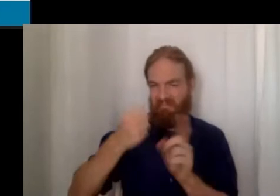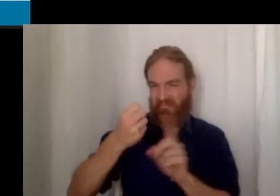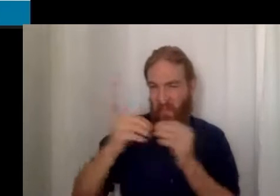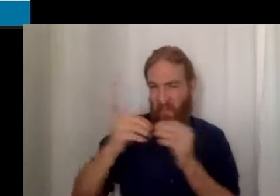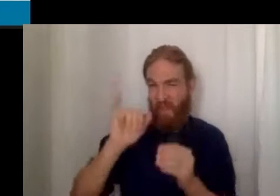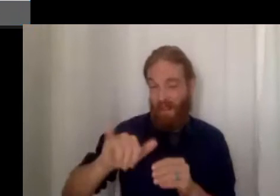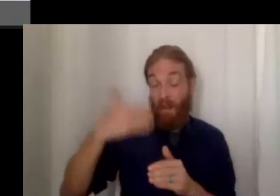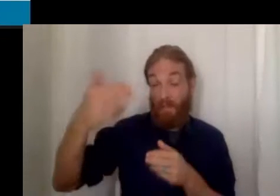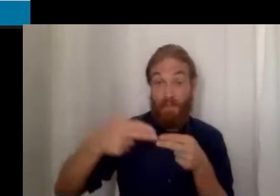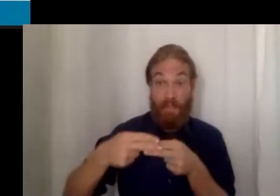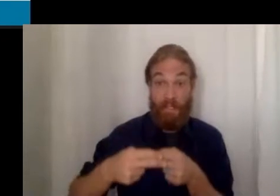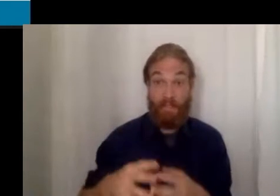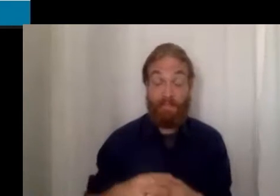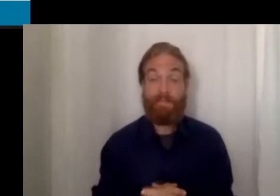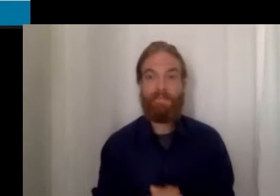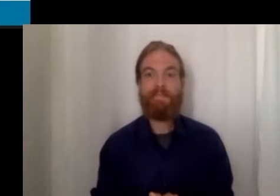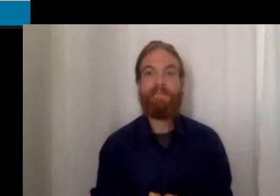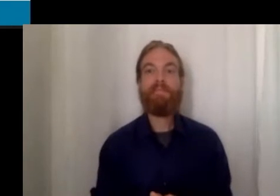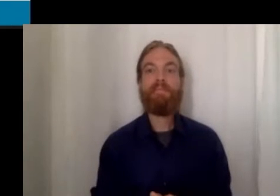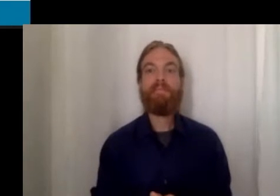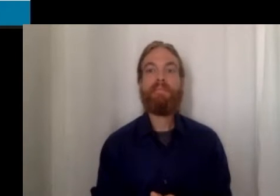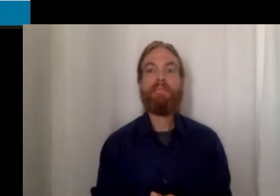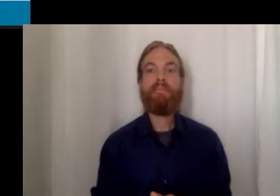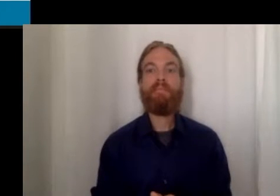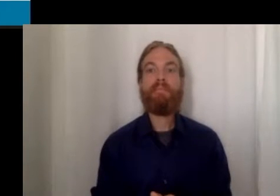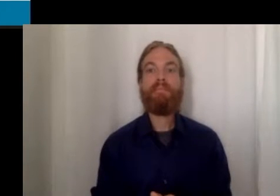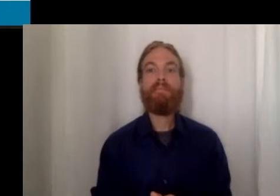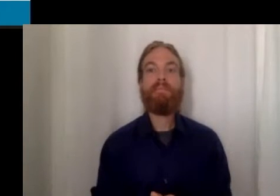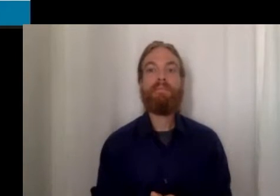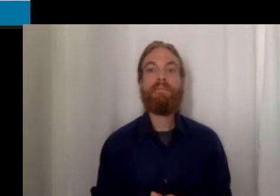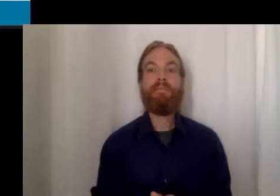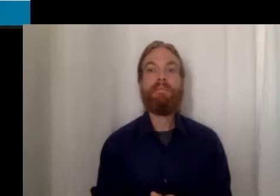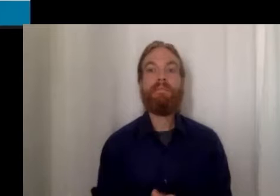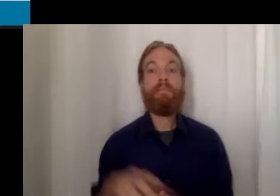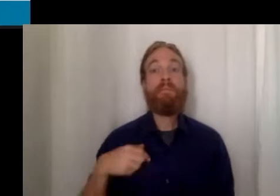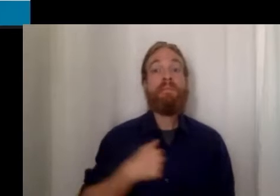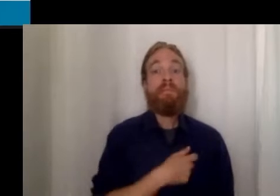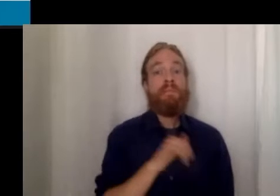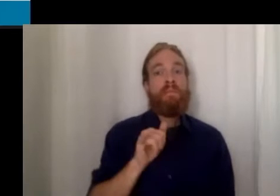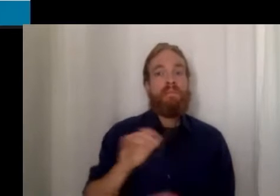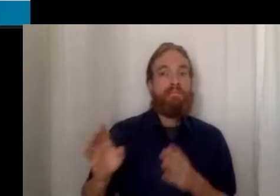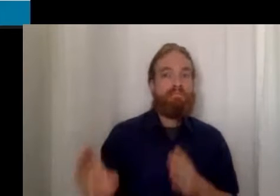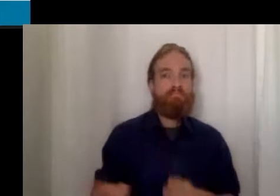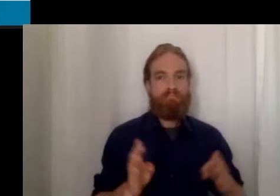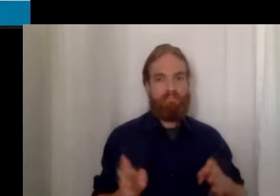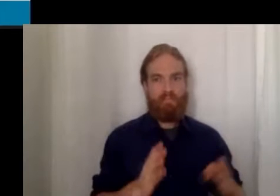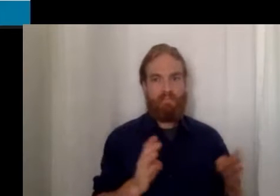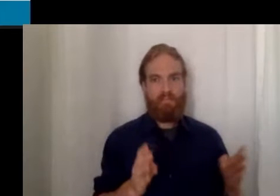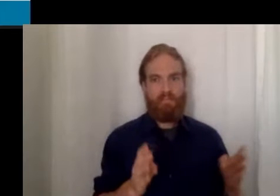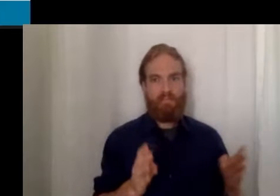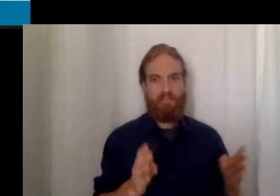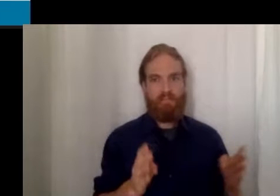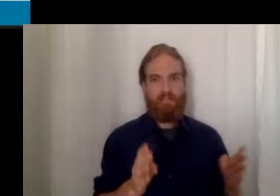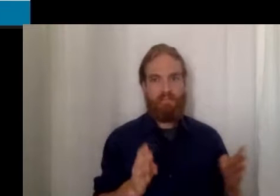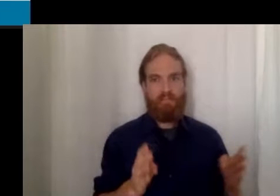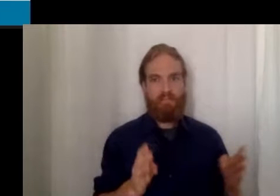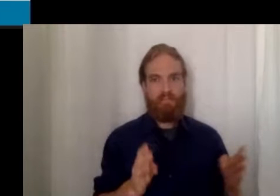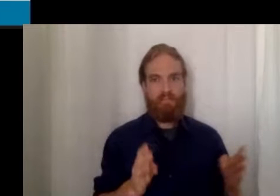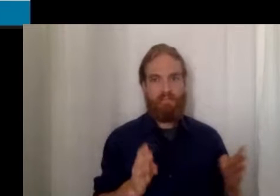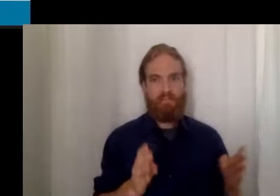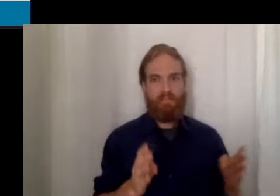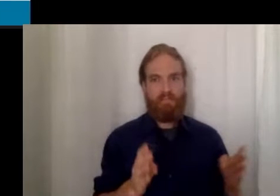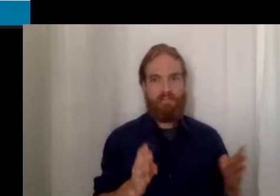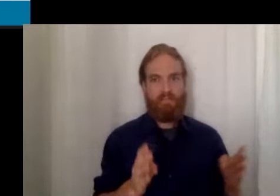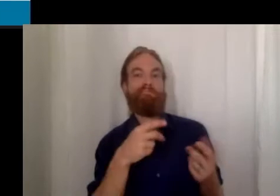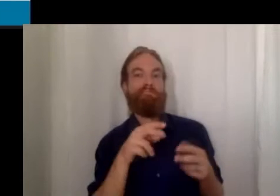We are also planning for the authorization of Pfizer for children aged 5 and 11. It's anticipated that Pfizer will